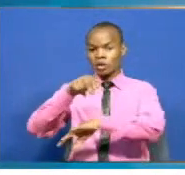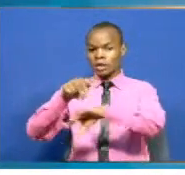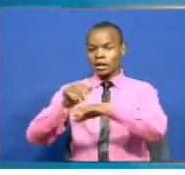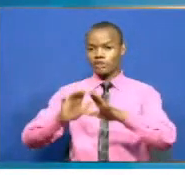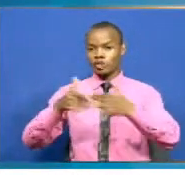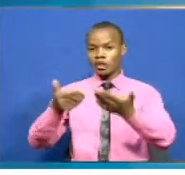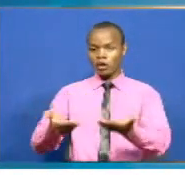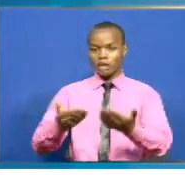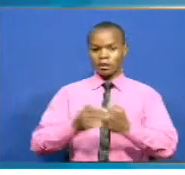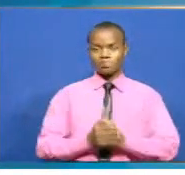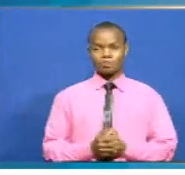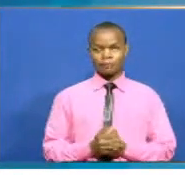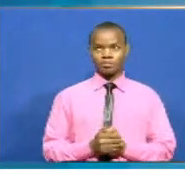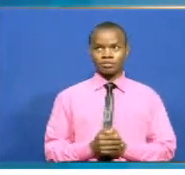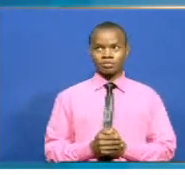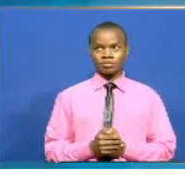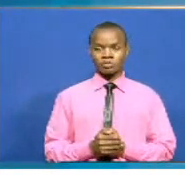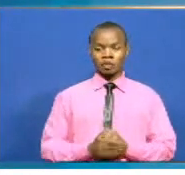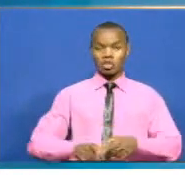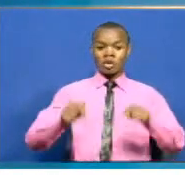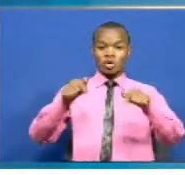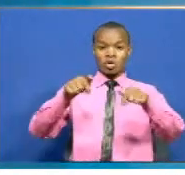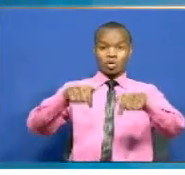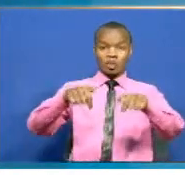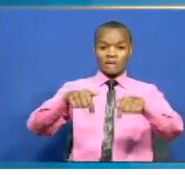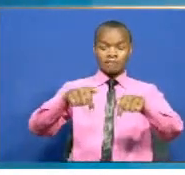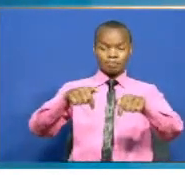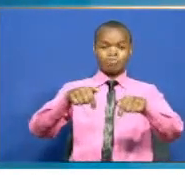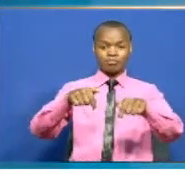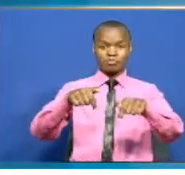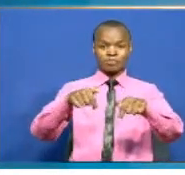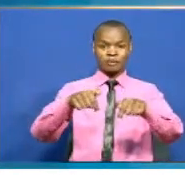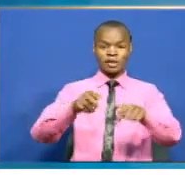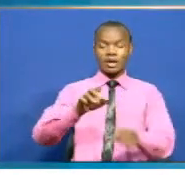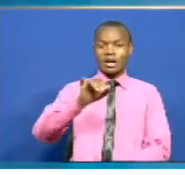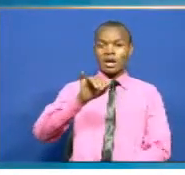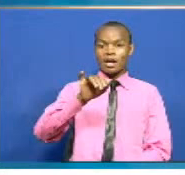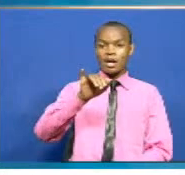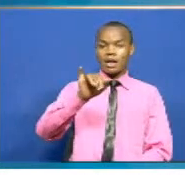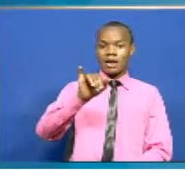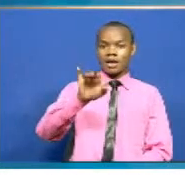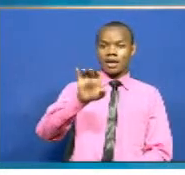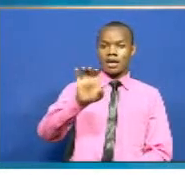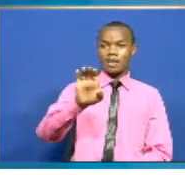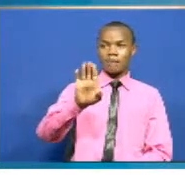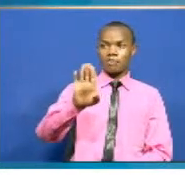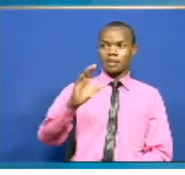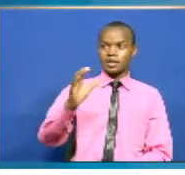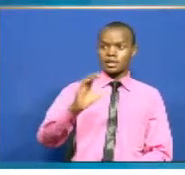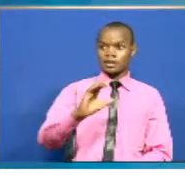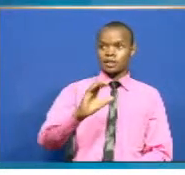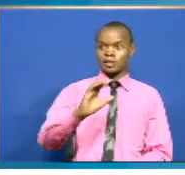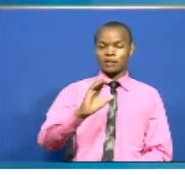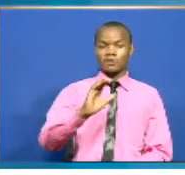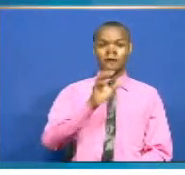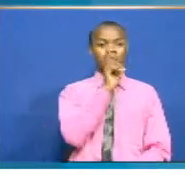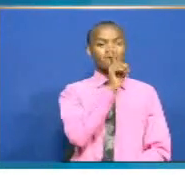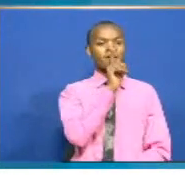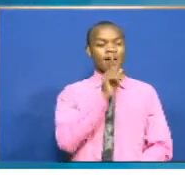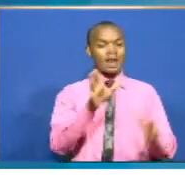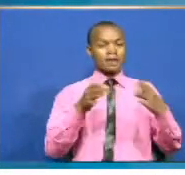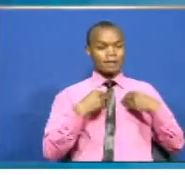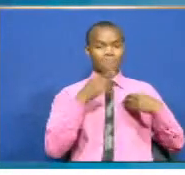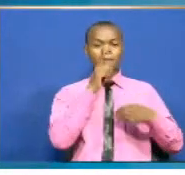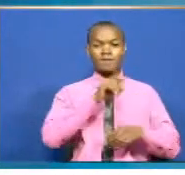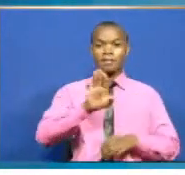are having this interview just a few hours after the Independent Electoral and Boundaries Commission gave the BBI initiative a green